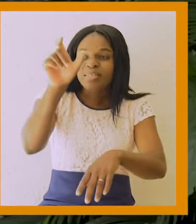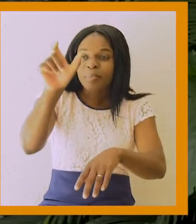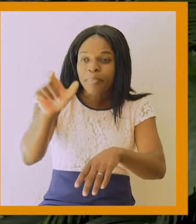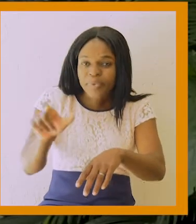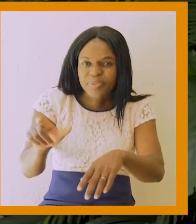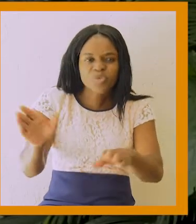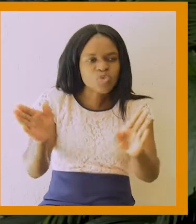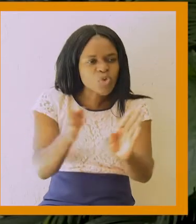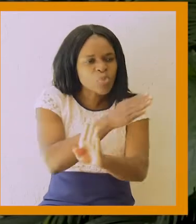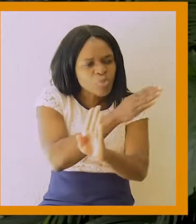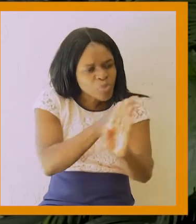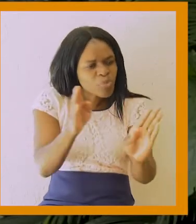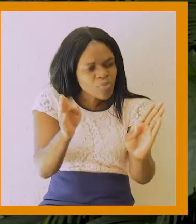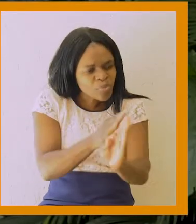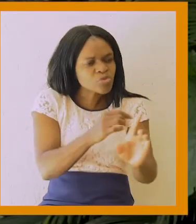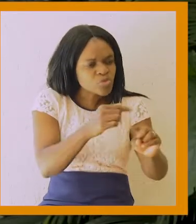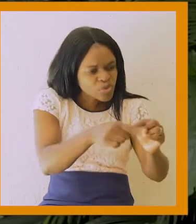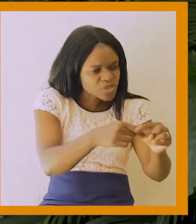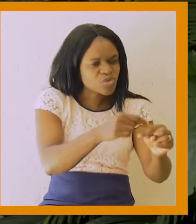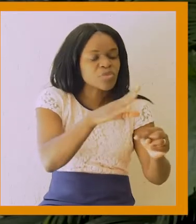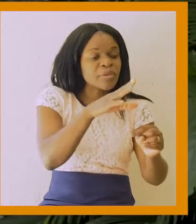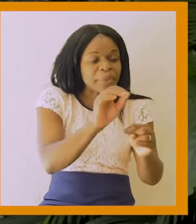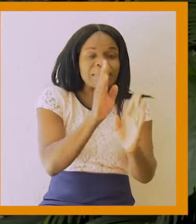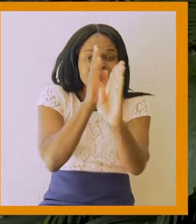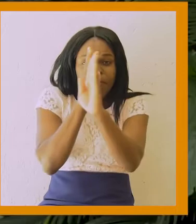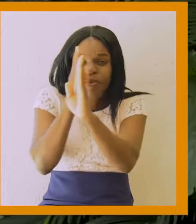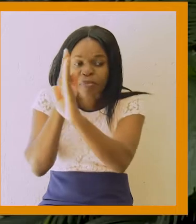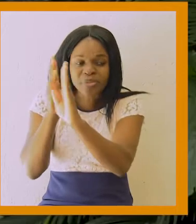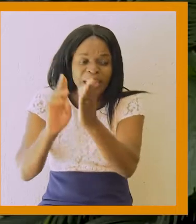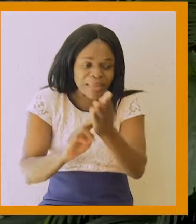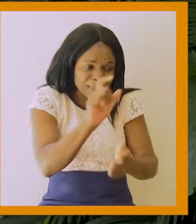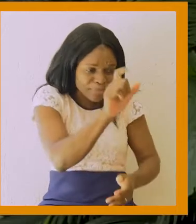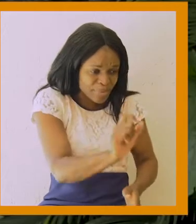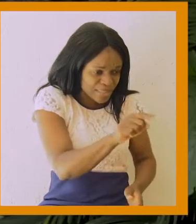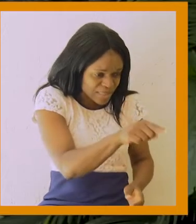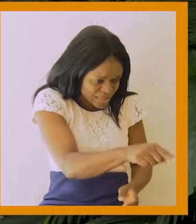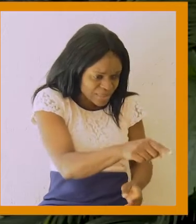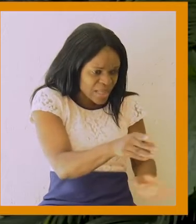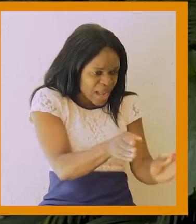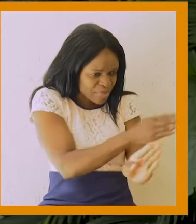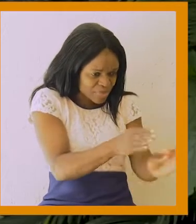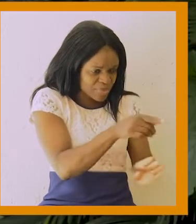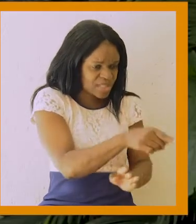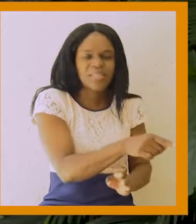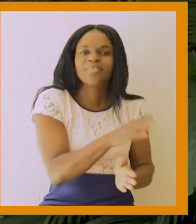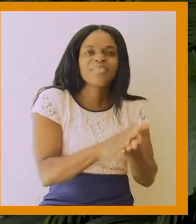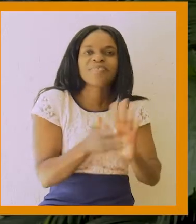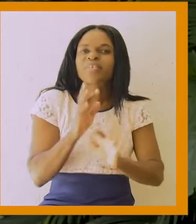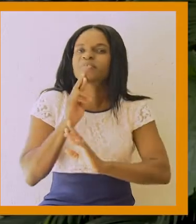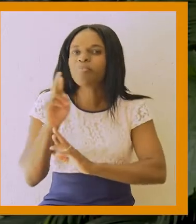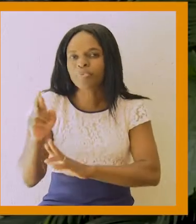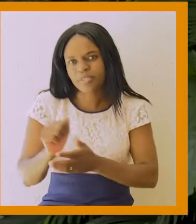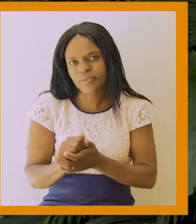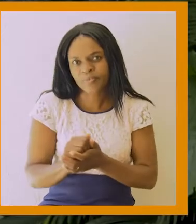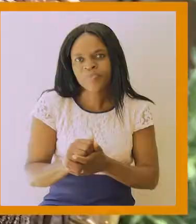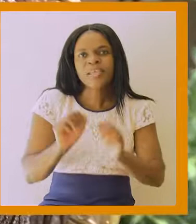achieved to keep it swept under the carpet, and the survivor has not reported. Maybe because they don't